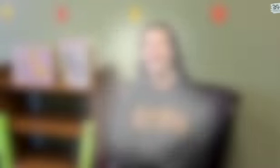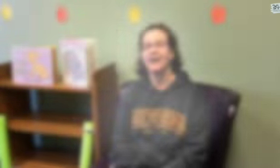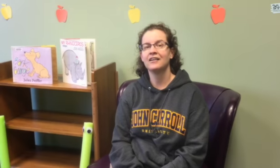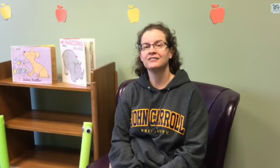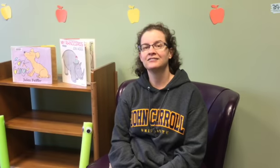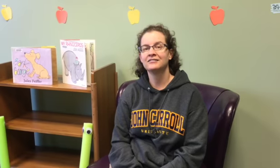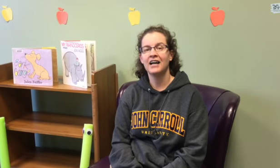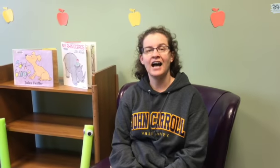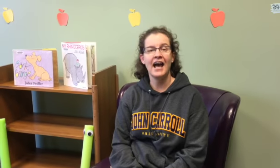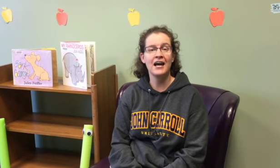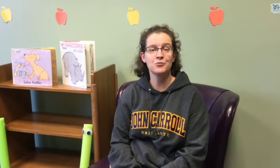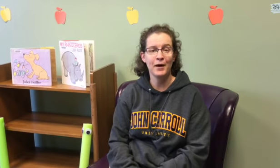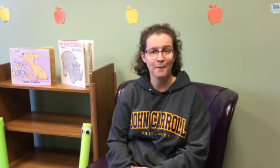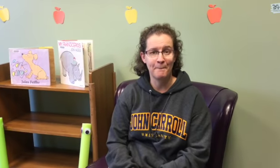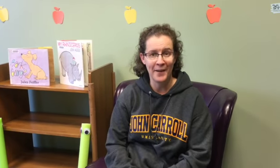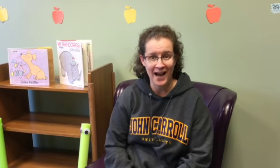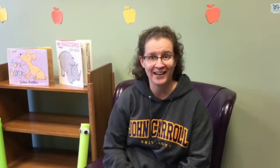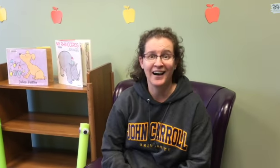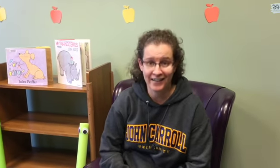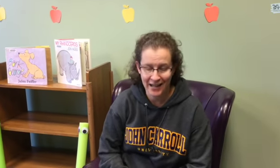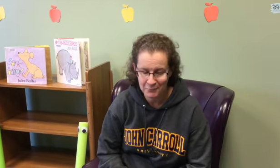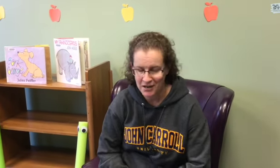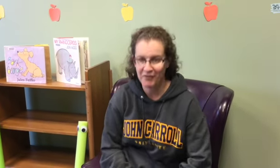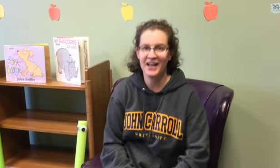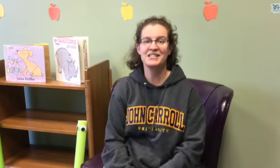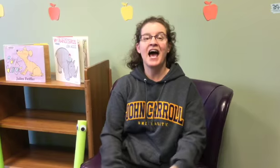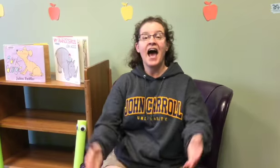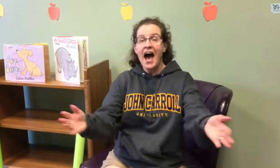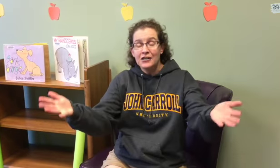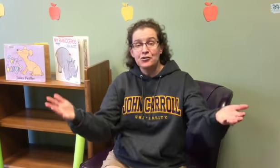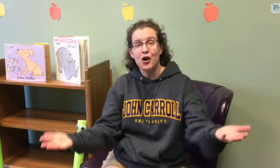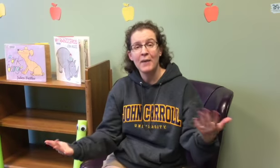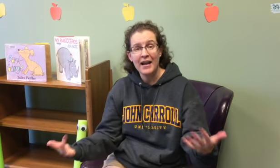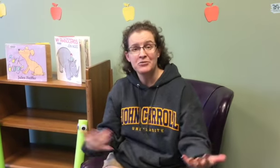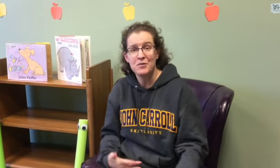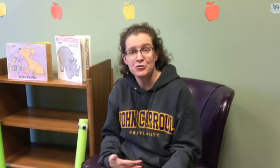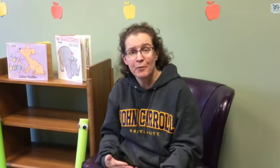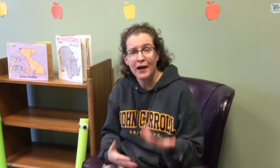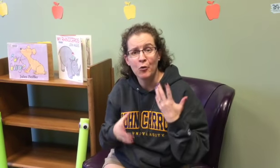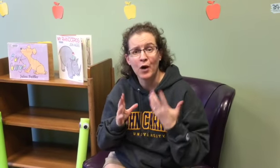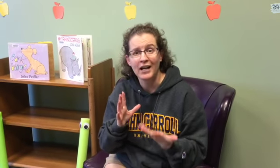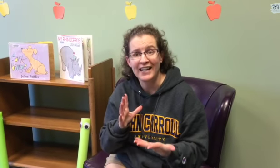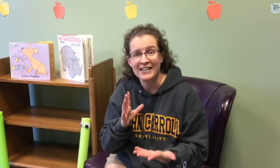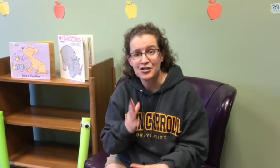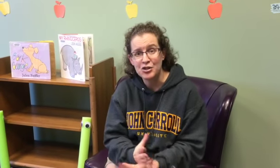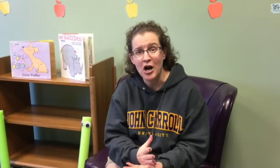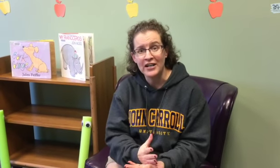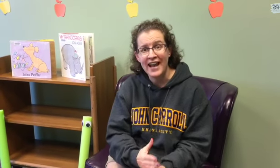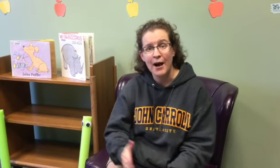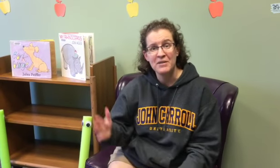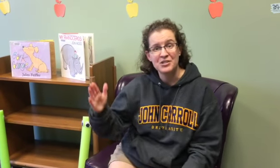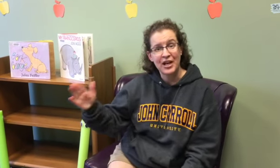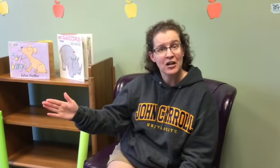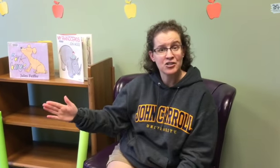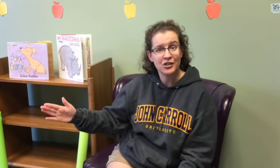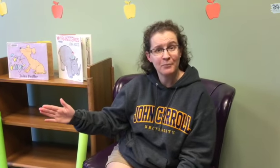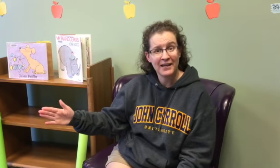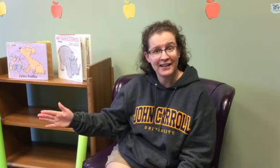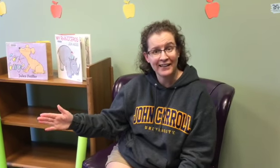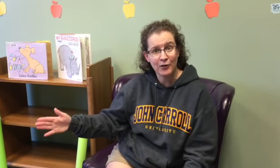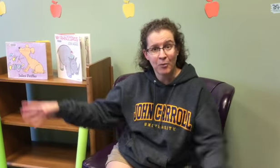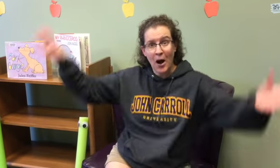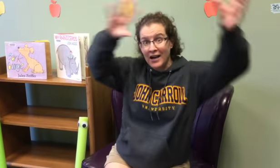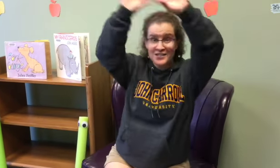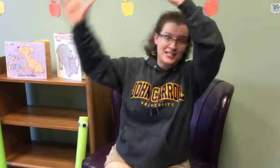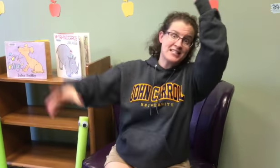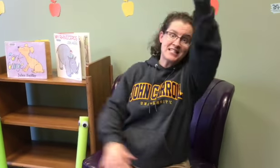Roll on, Mr. Becky. And we're back again, my friends. As you know, my name's Miss Rebecca. We're going to get started now. Miss Karen's going to be